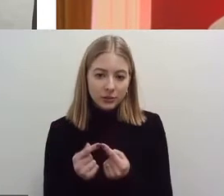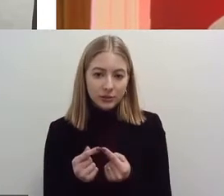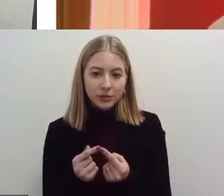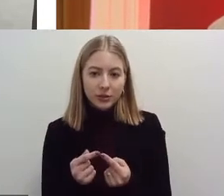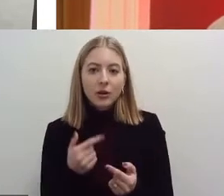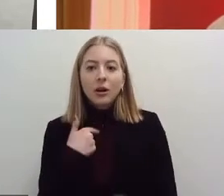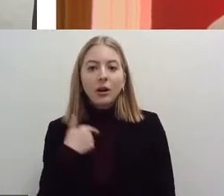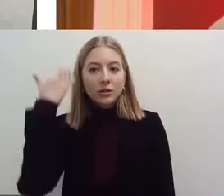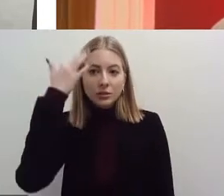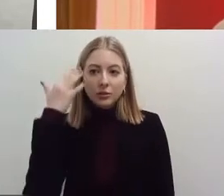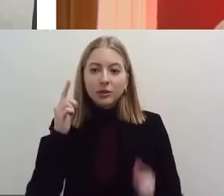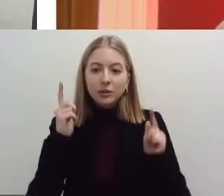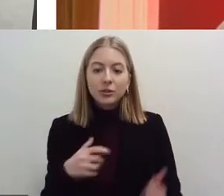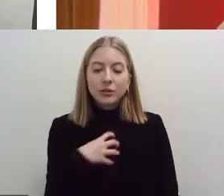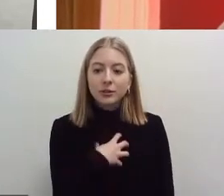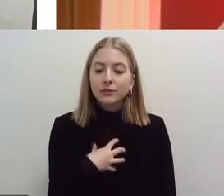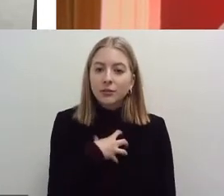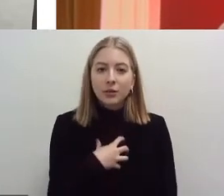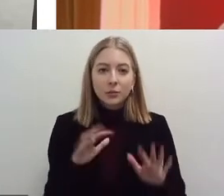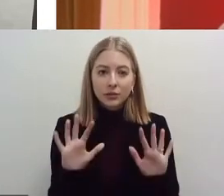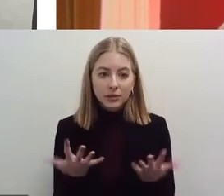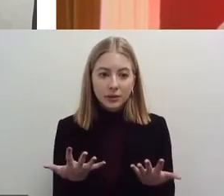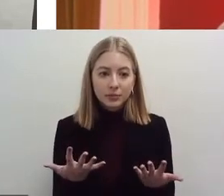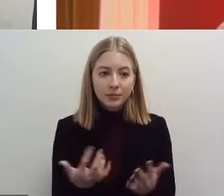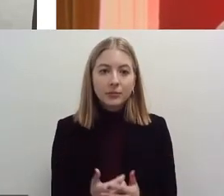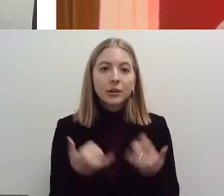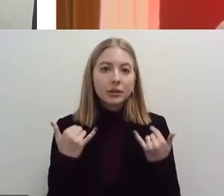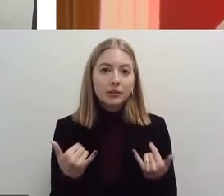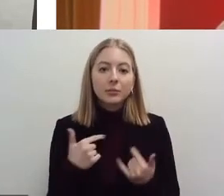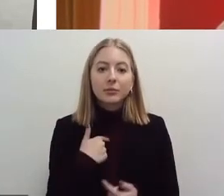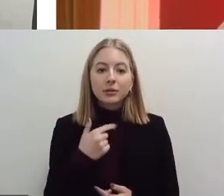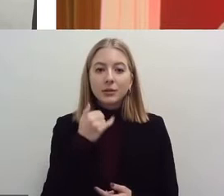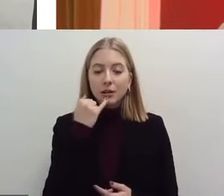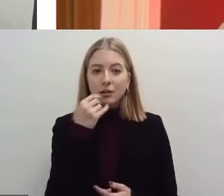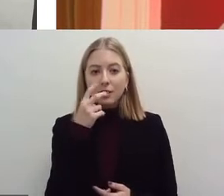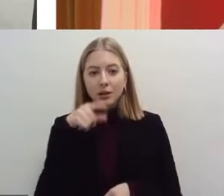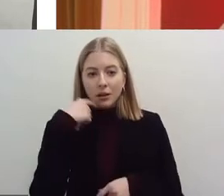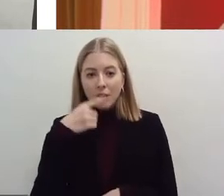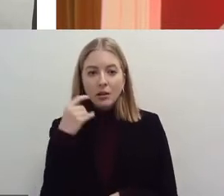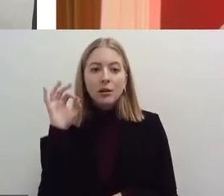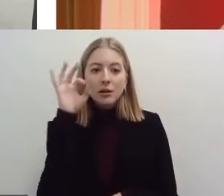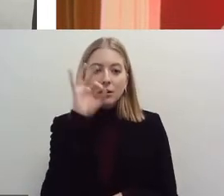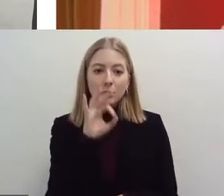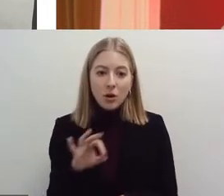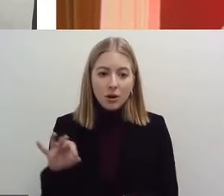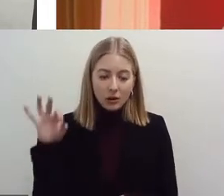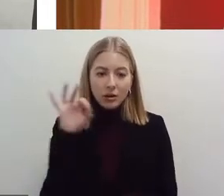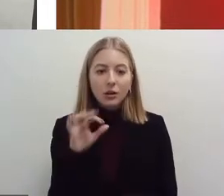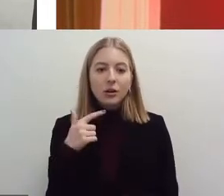we're talking about empowering is a safe space, and safe space